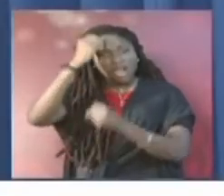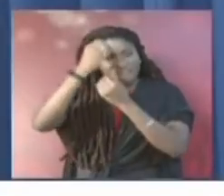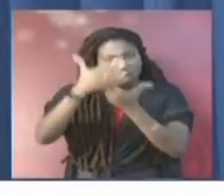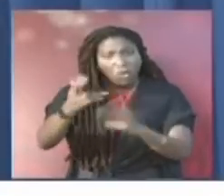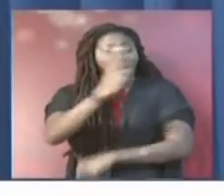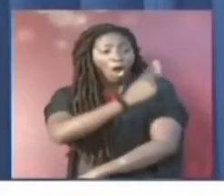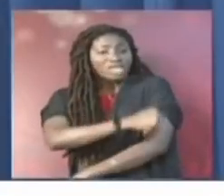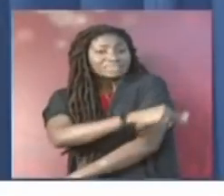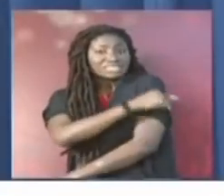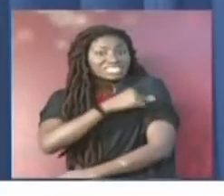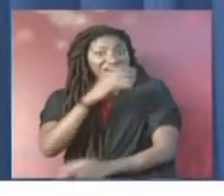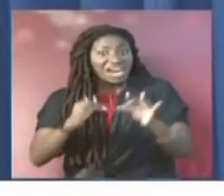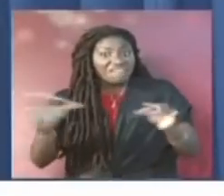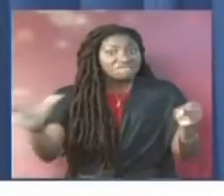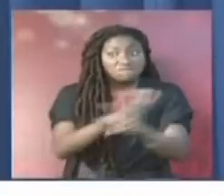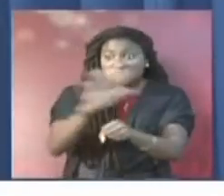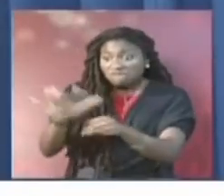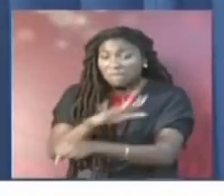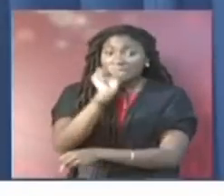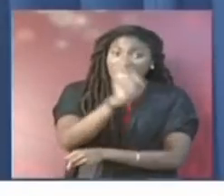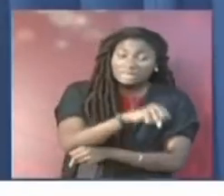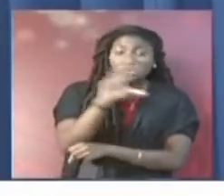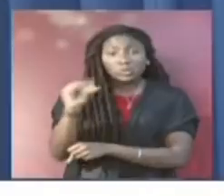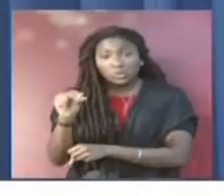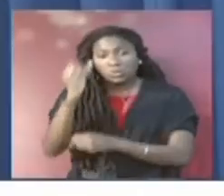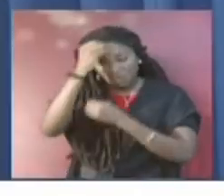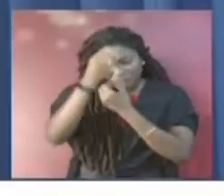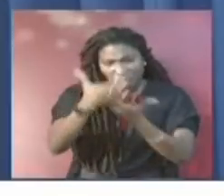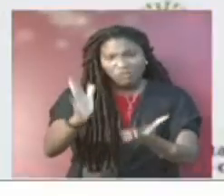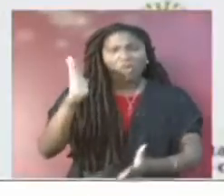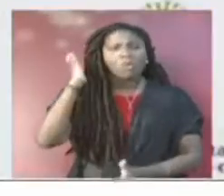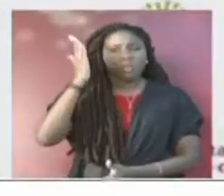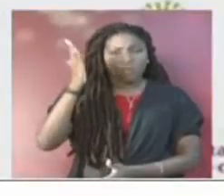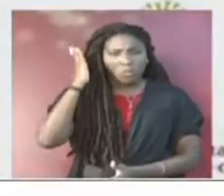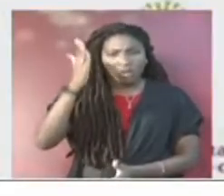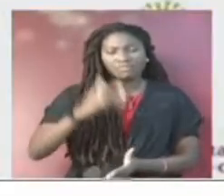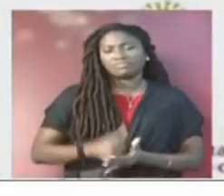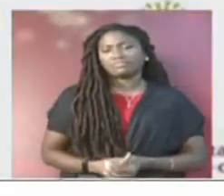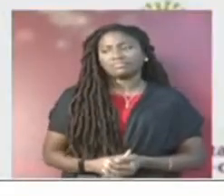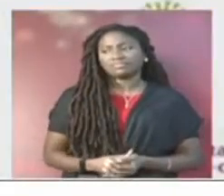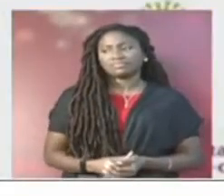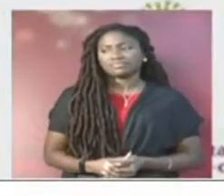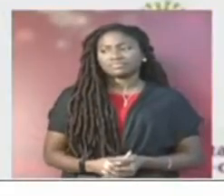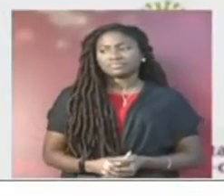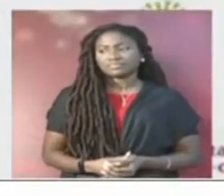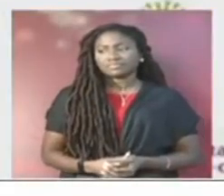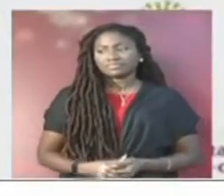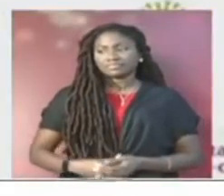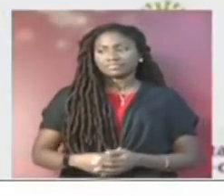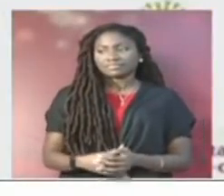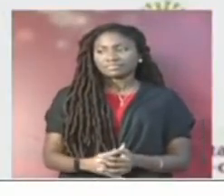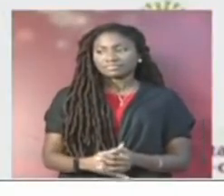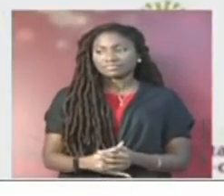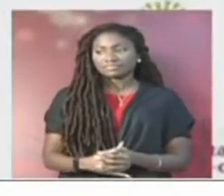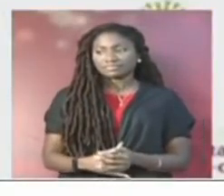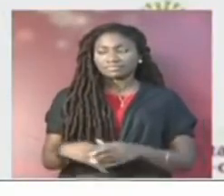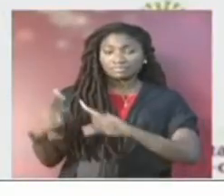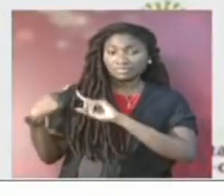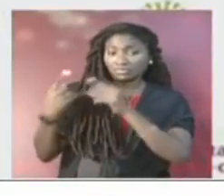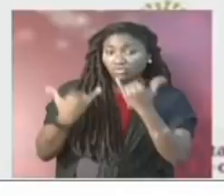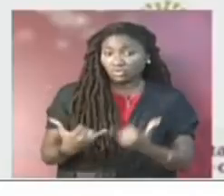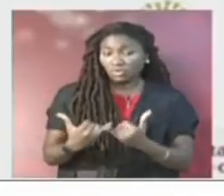date. So beginning with the COVID-19 update for the 2nd of May, we have tested so far